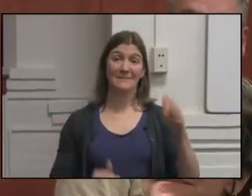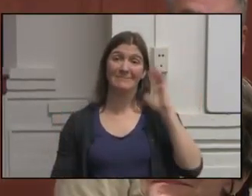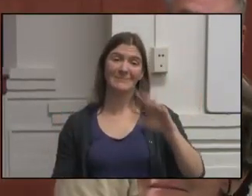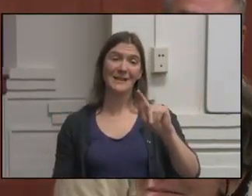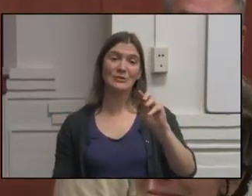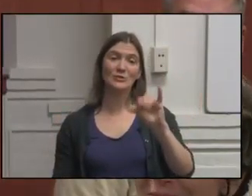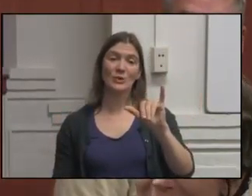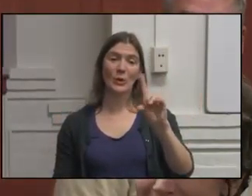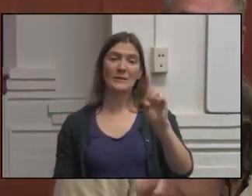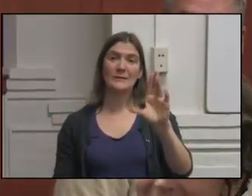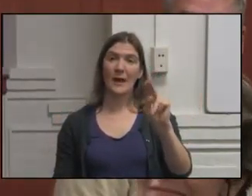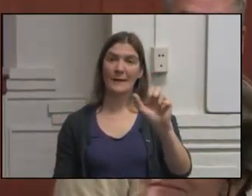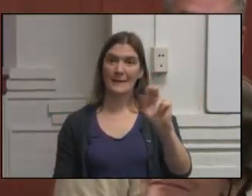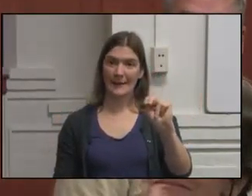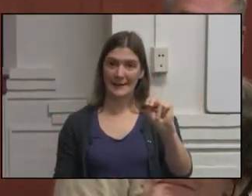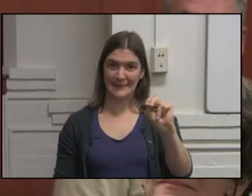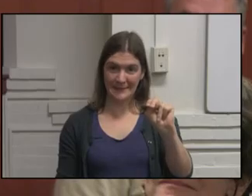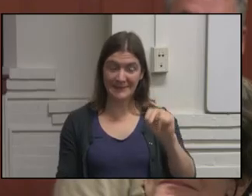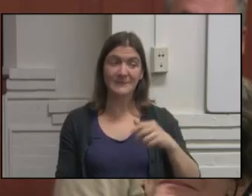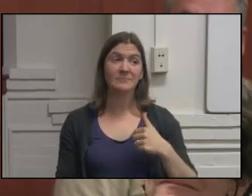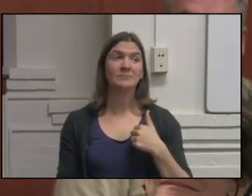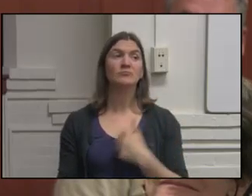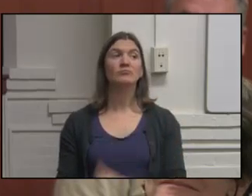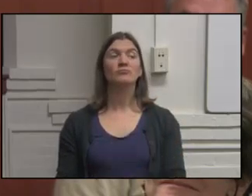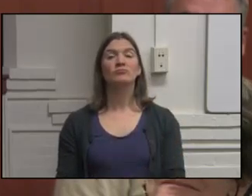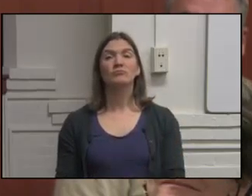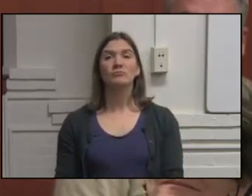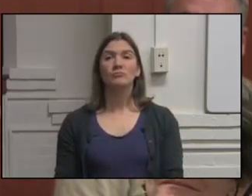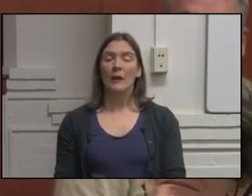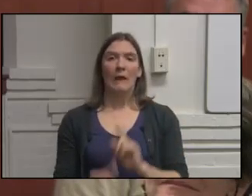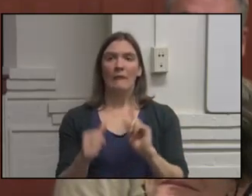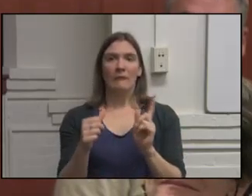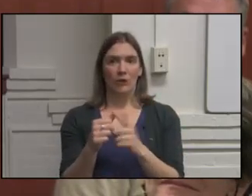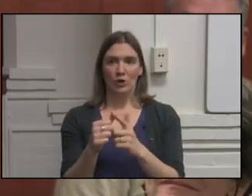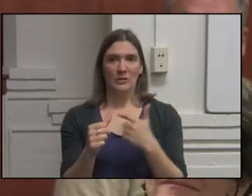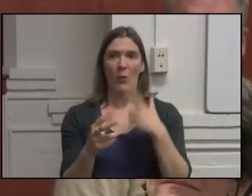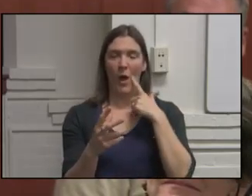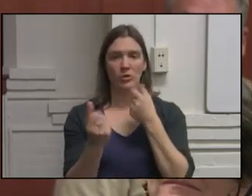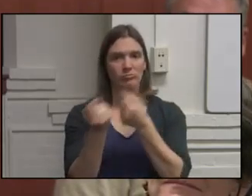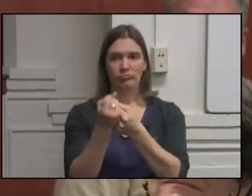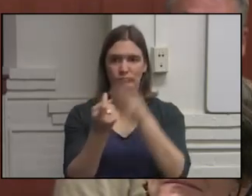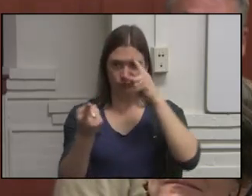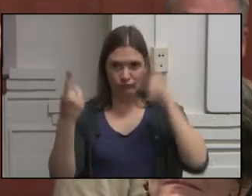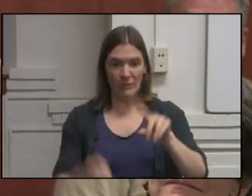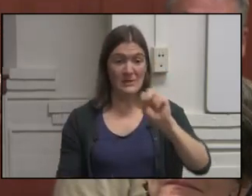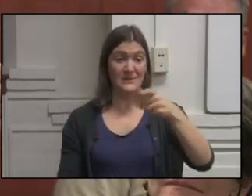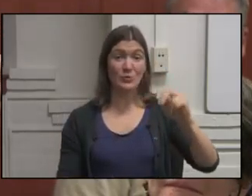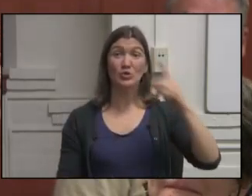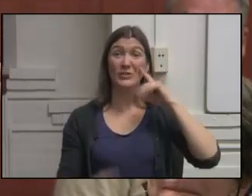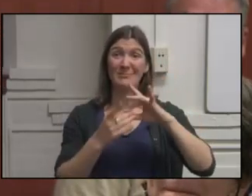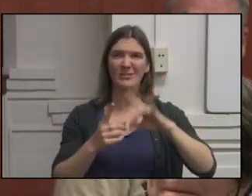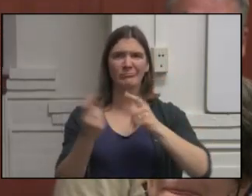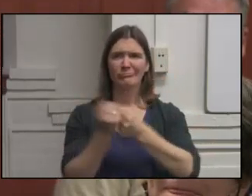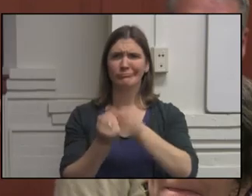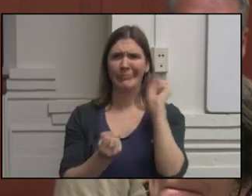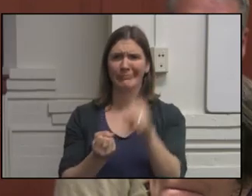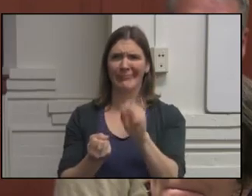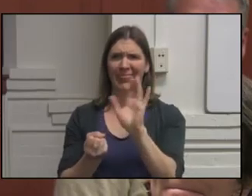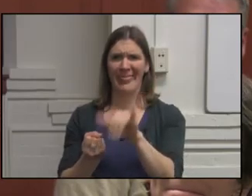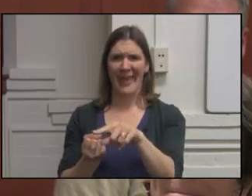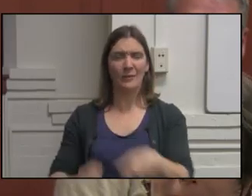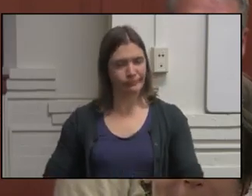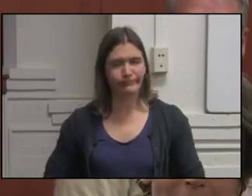Tony Duncan. I want to strongly reinforce what Spoon was saying. I think one of the